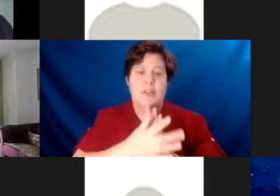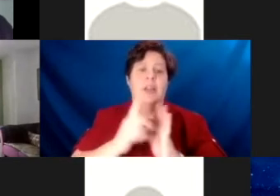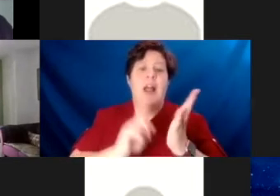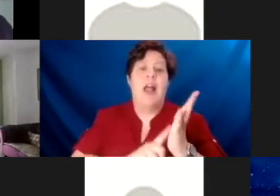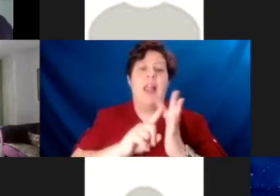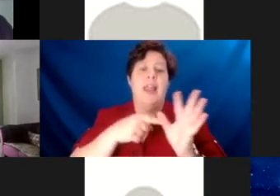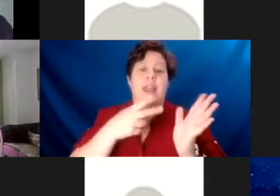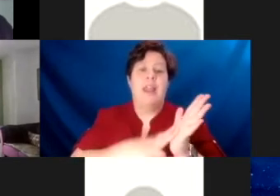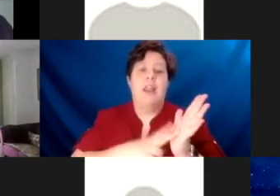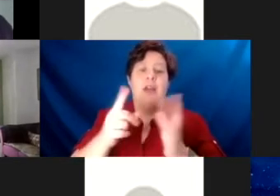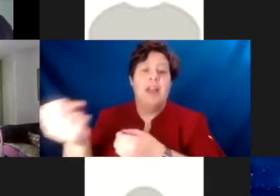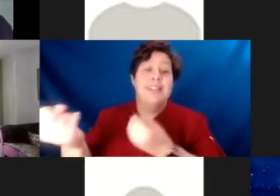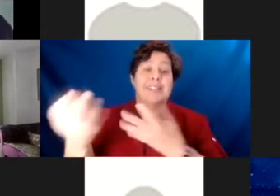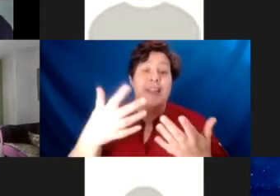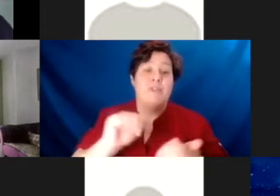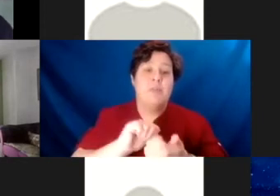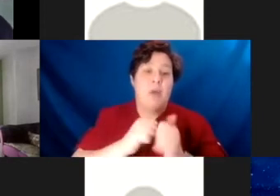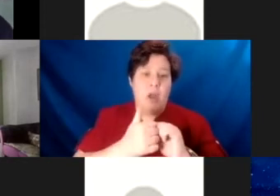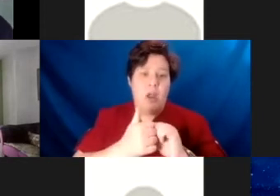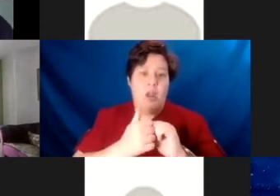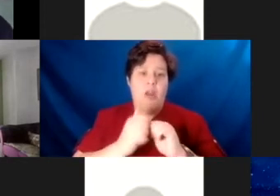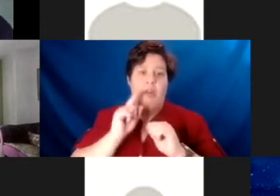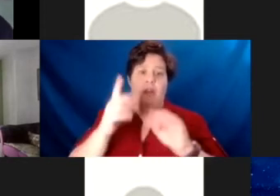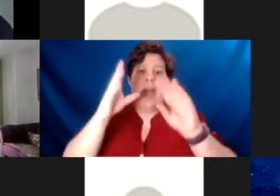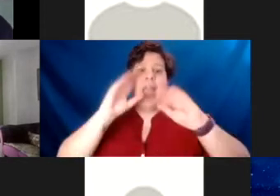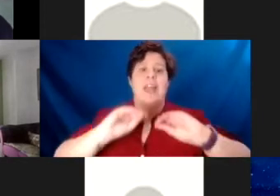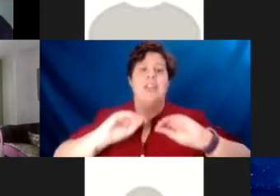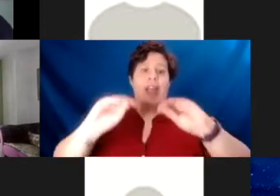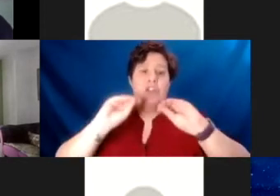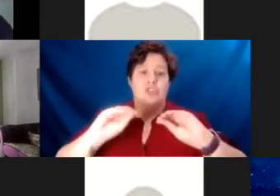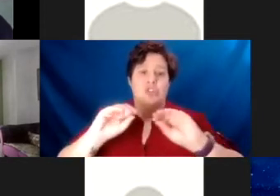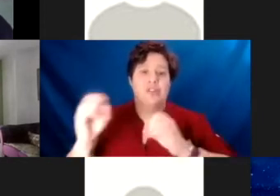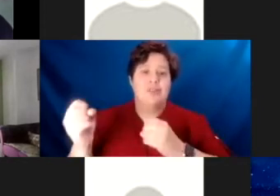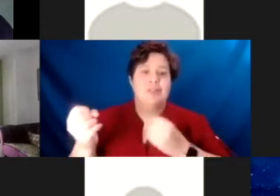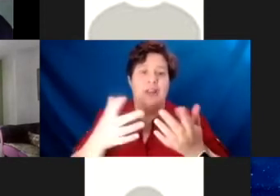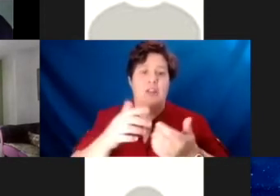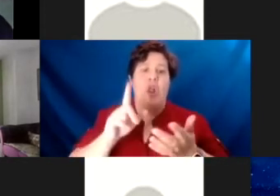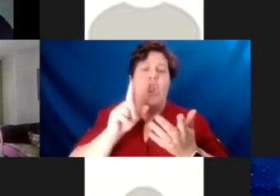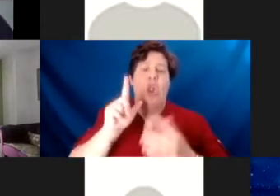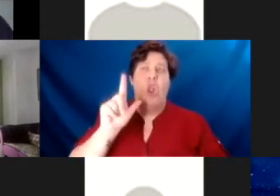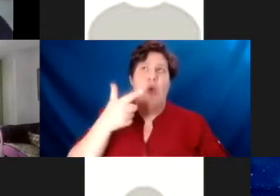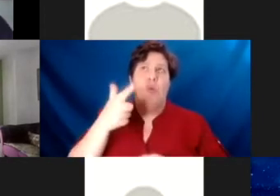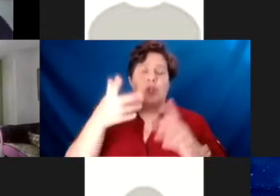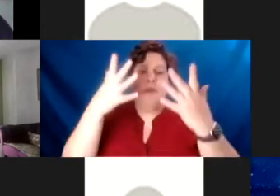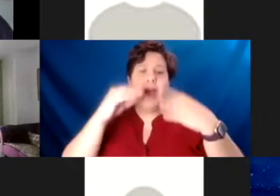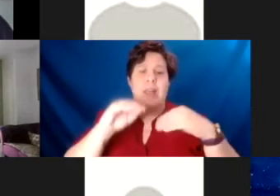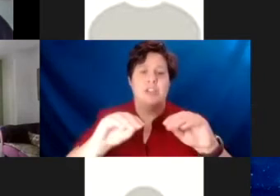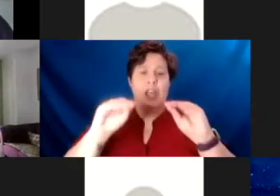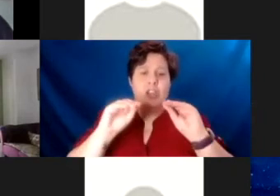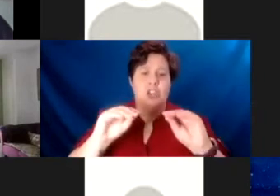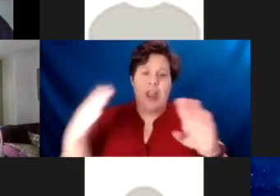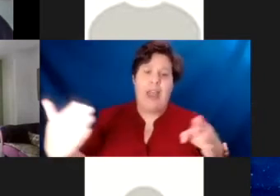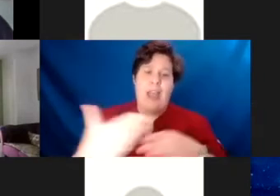are our delivery partners. That was our education delivery partner. So that's Lewisham Education